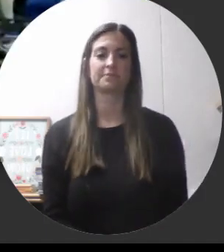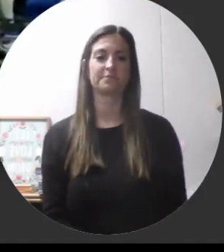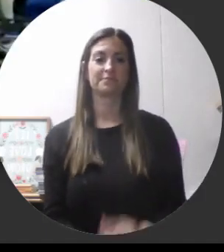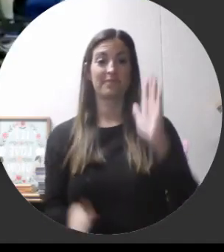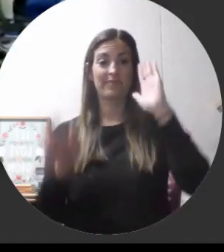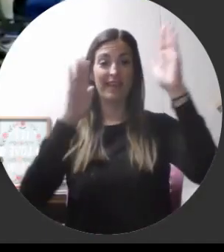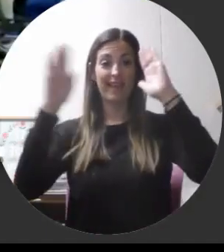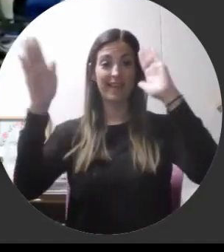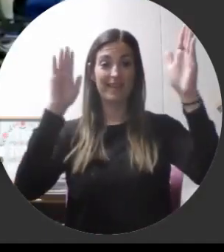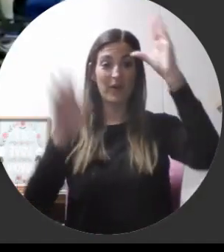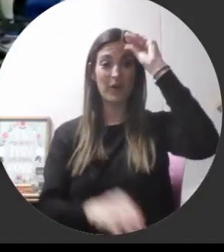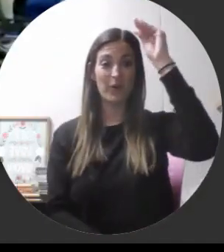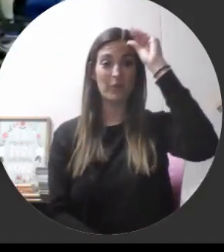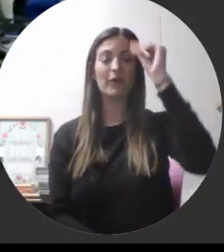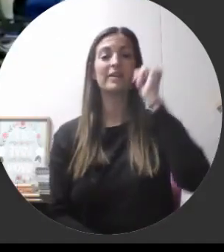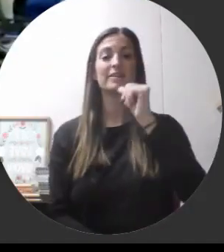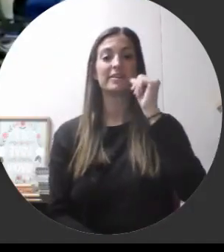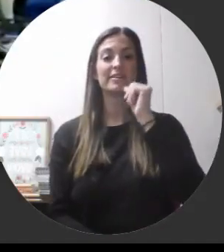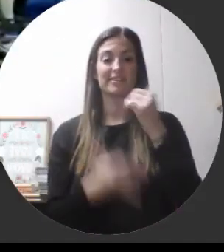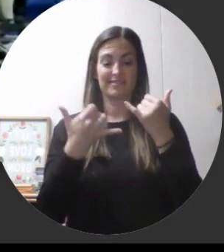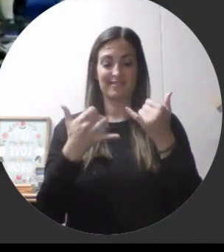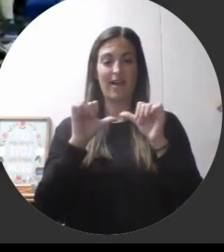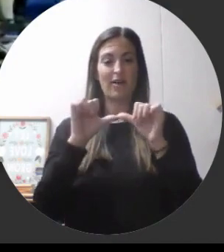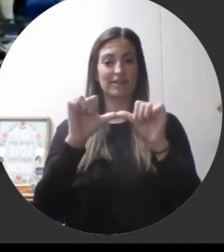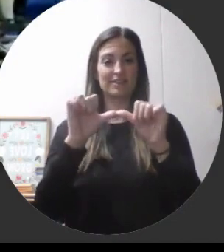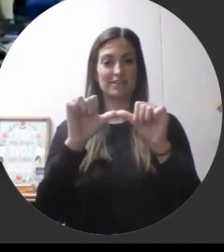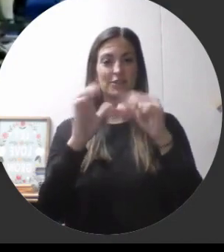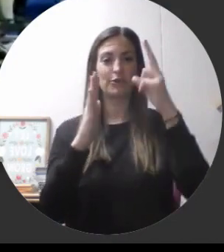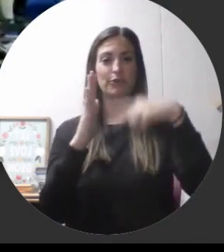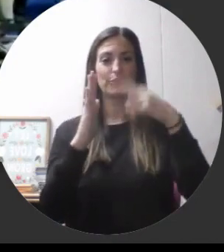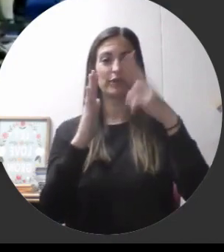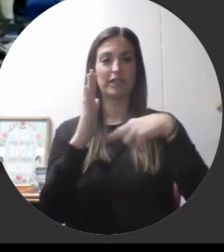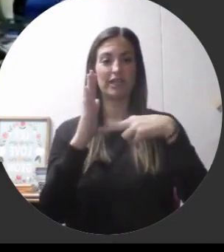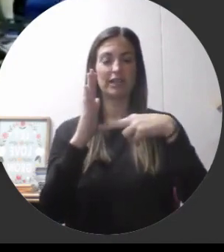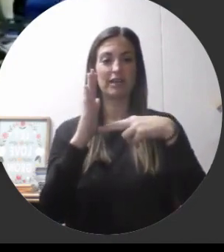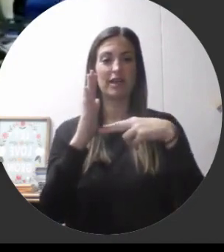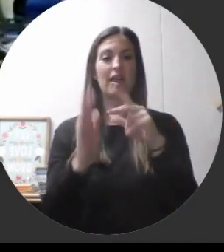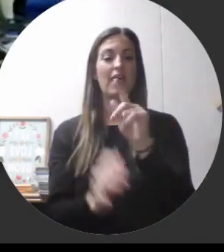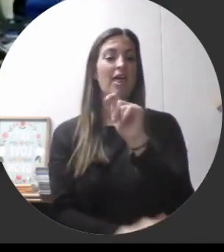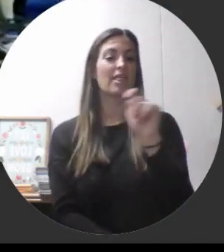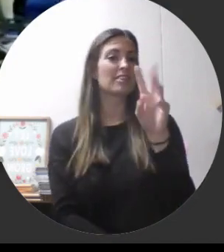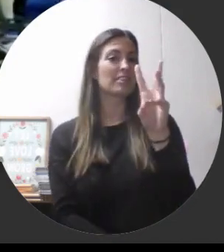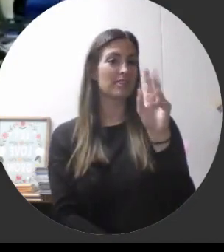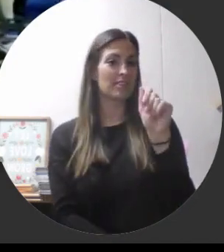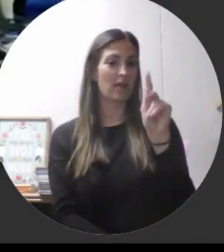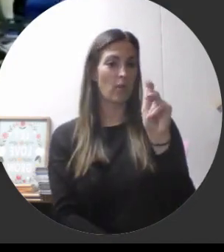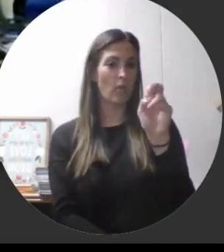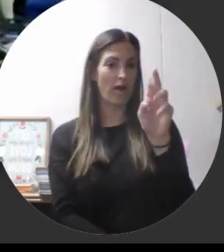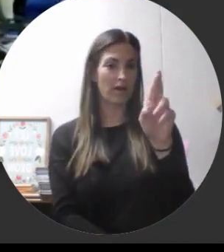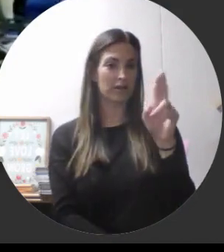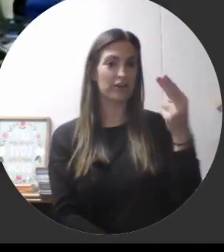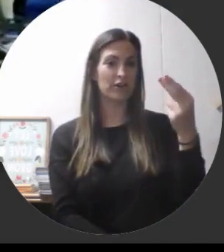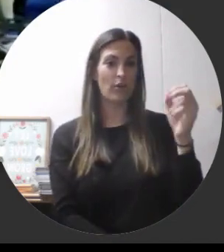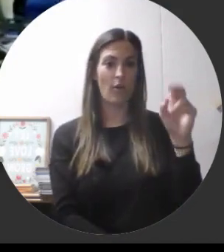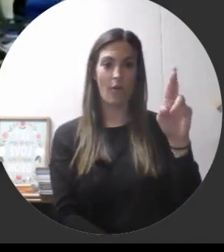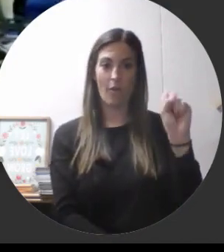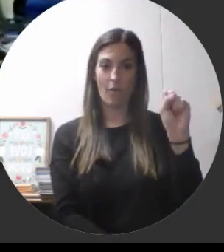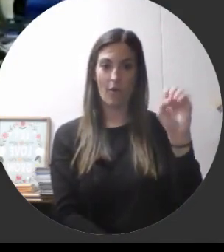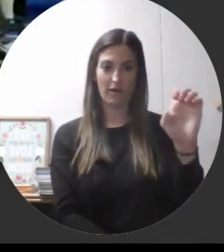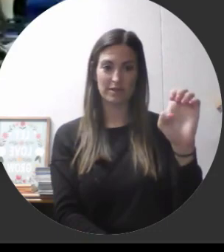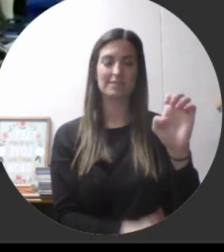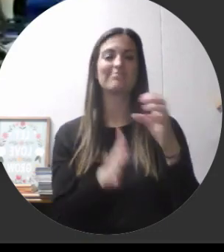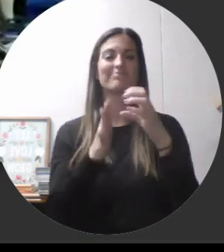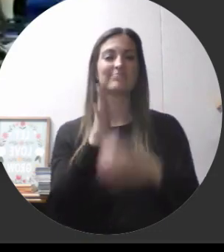Hi, boys and girls. We are going to continue our reading of The Water Horse, and we are now on Chapter 6, which is